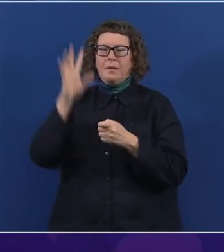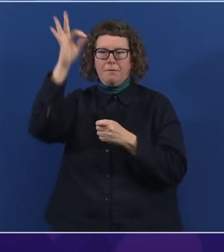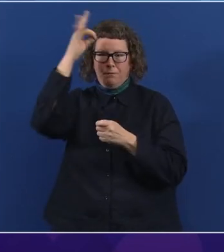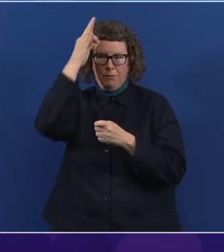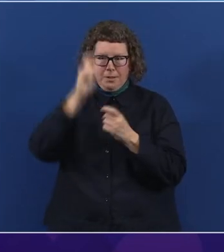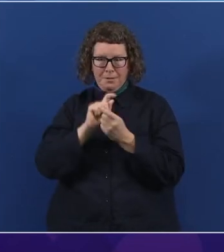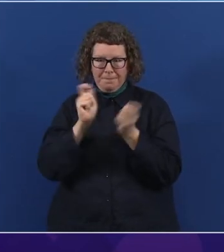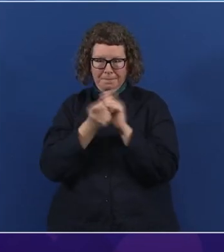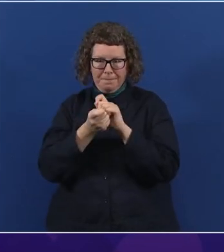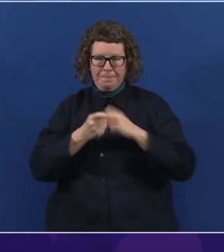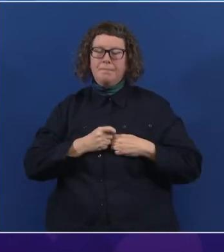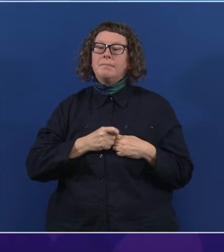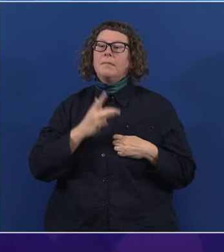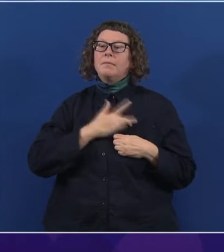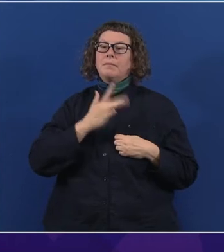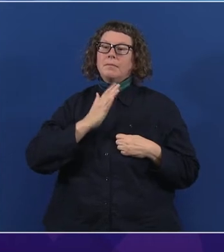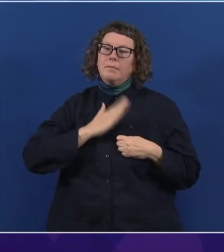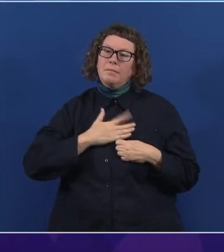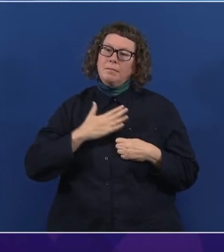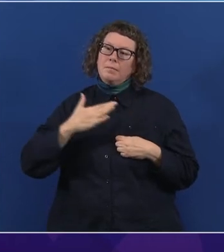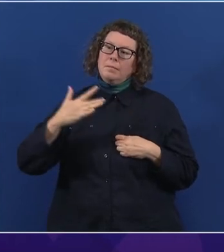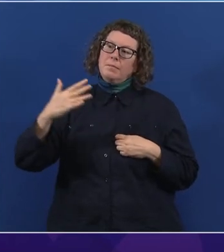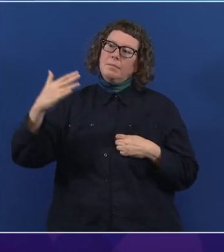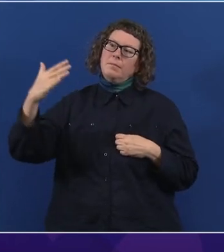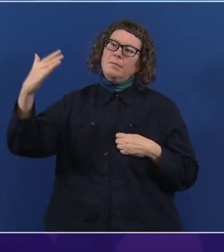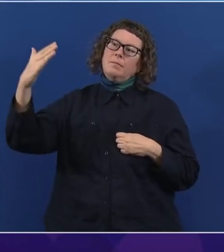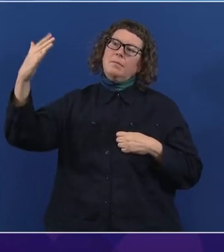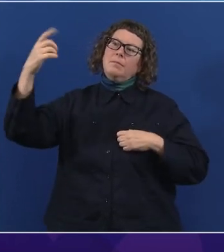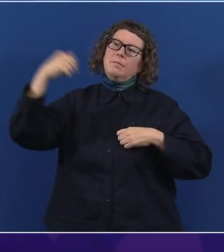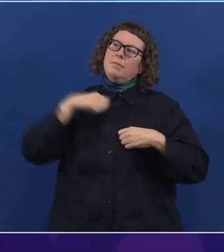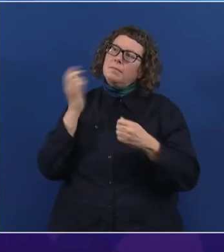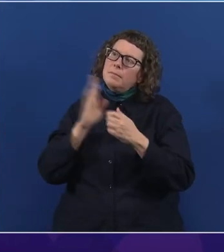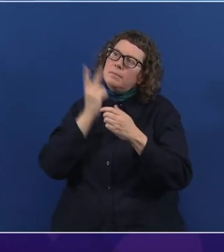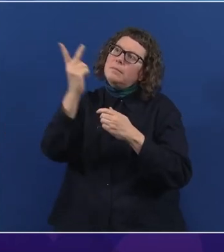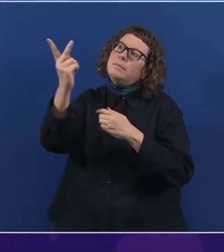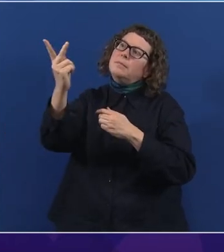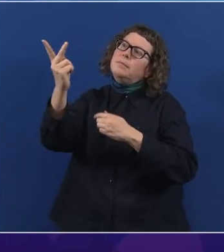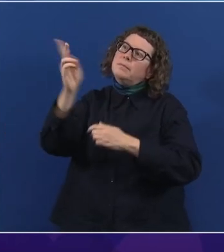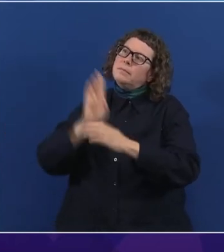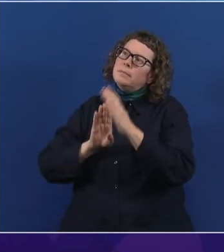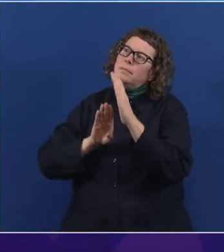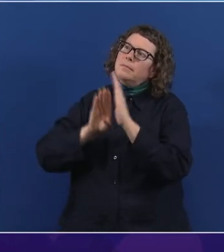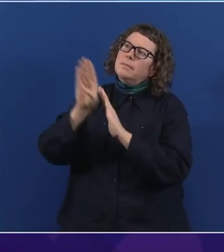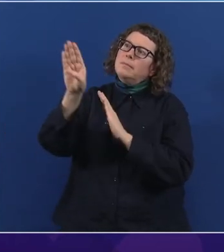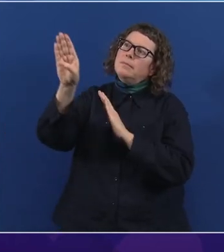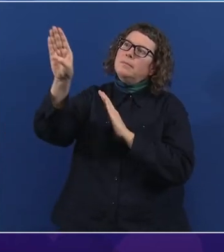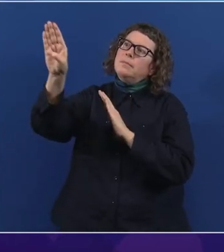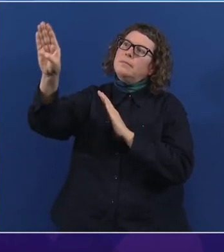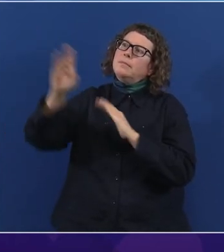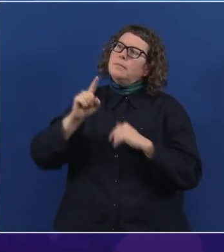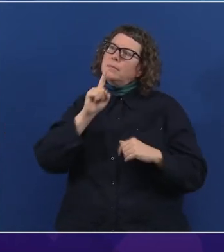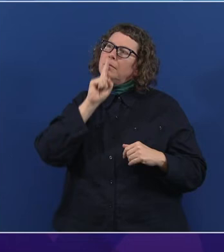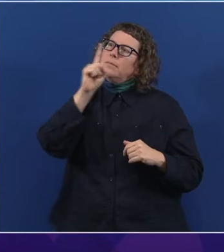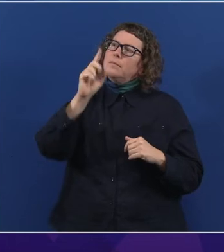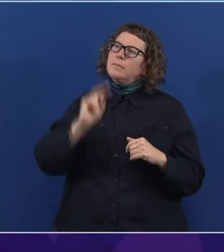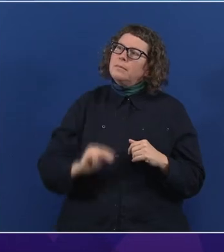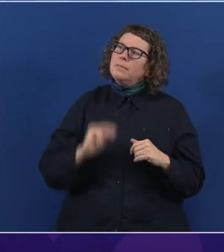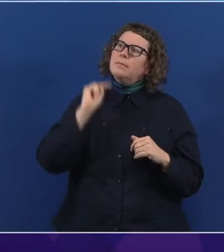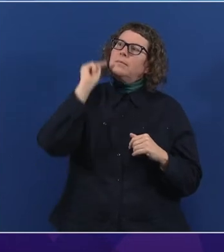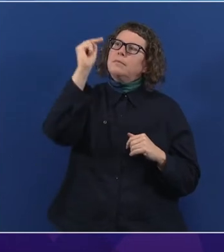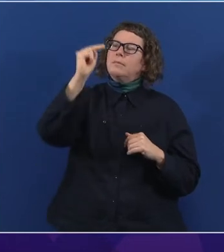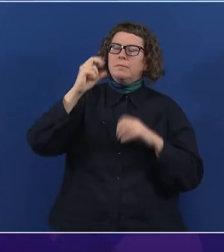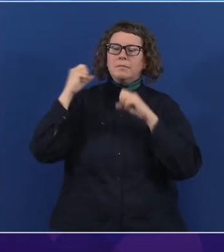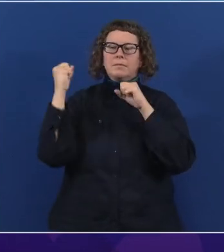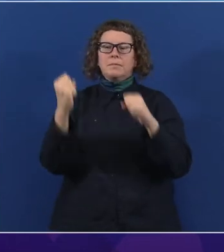command. Cat ombras et porte le paye, y